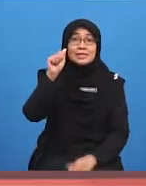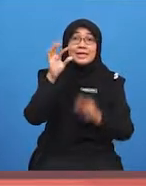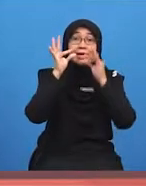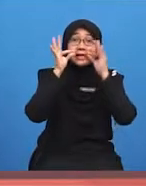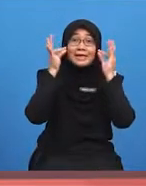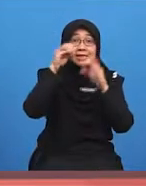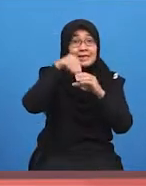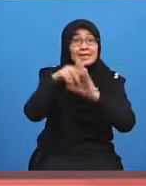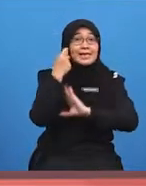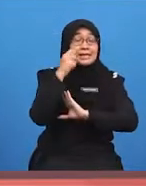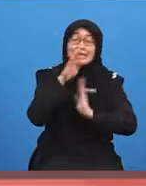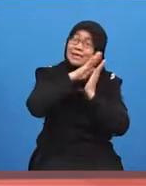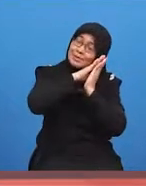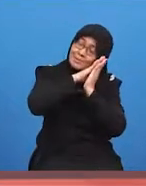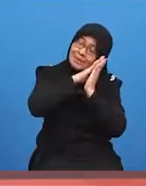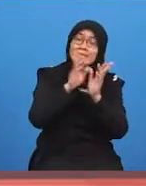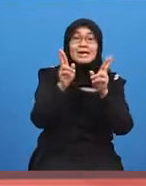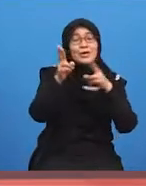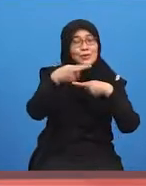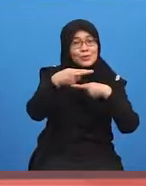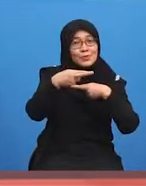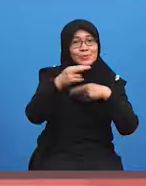There is a cat in the bedroom.